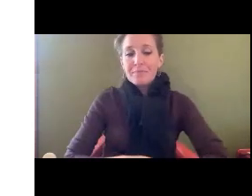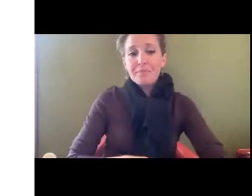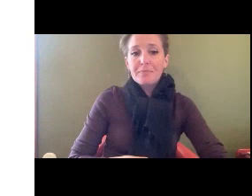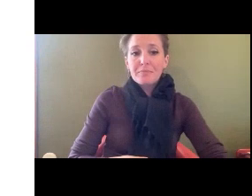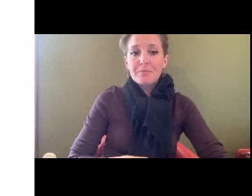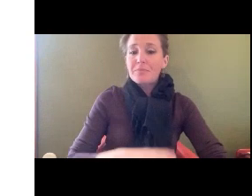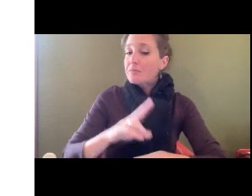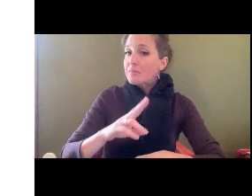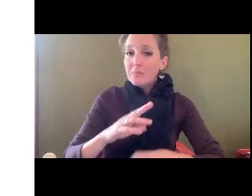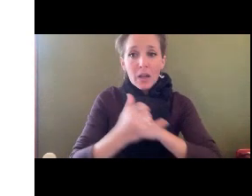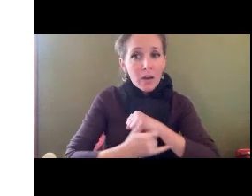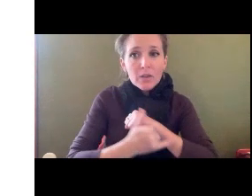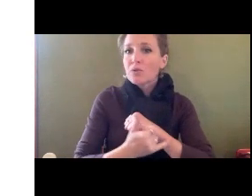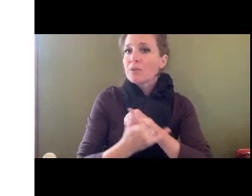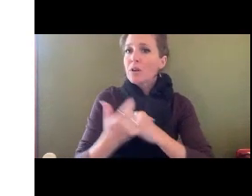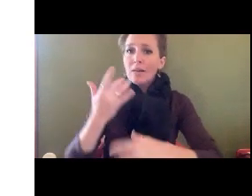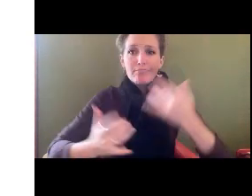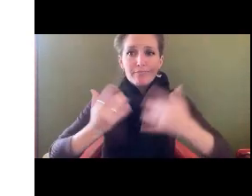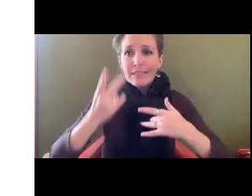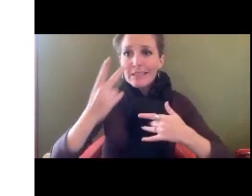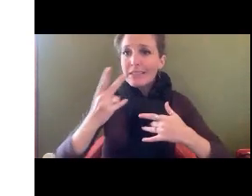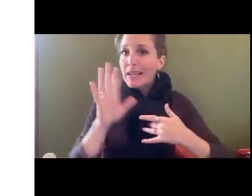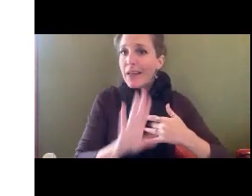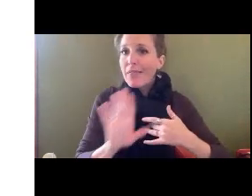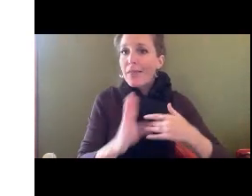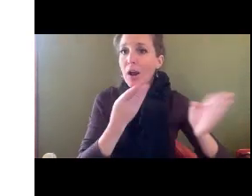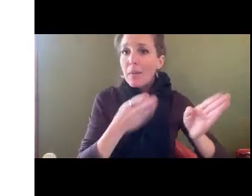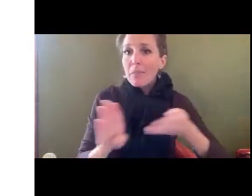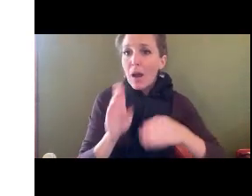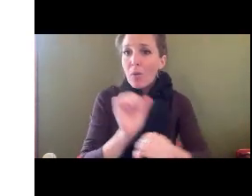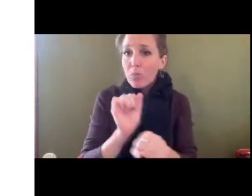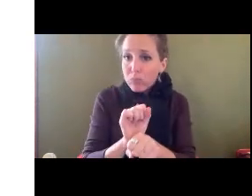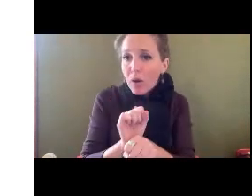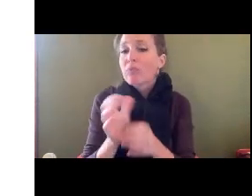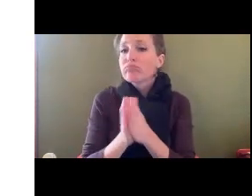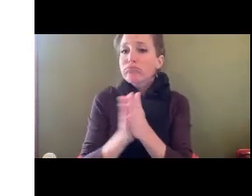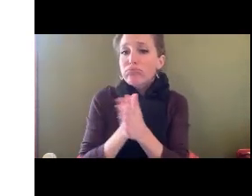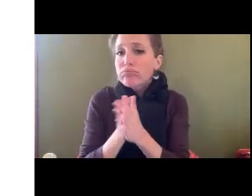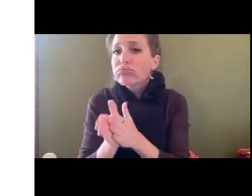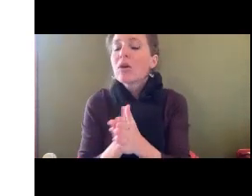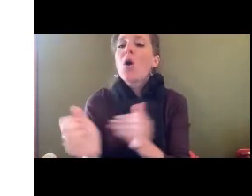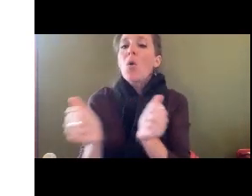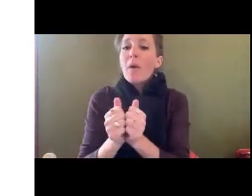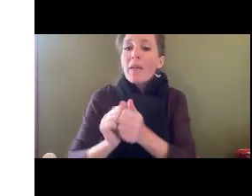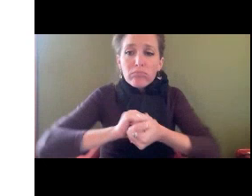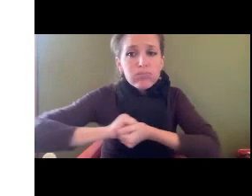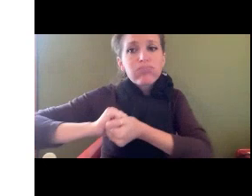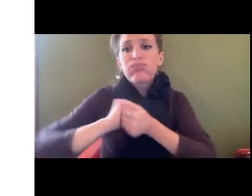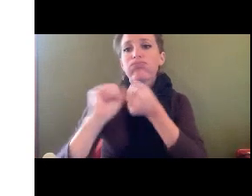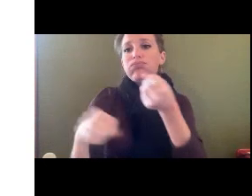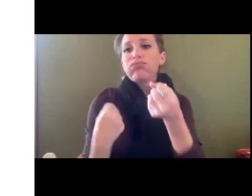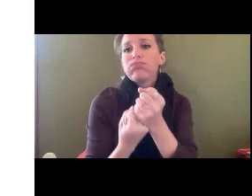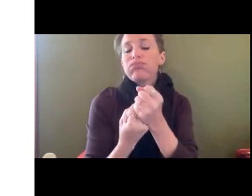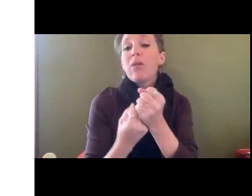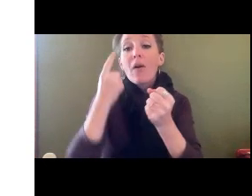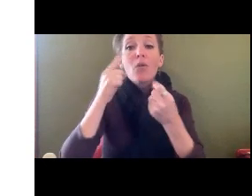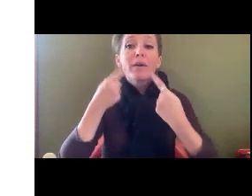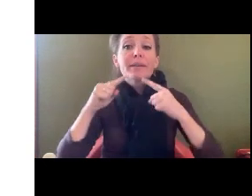planning efforts and ambition demonstrated in the NDCs met with cooperative support and to achieve their targets and